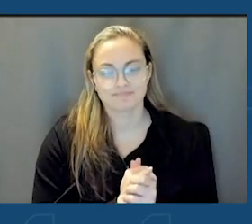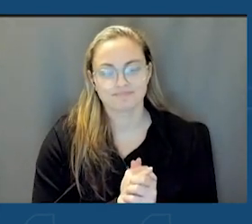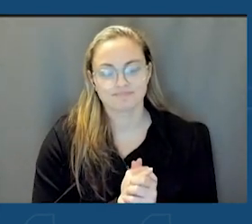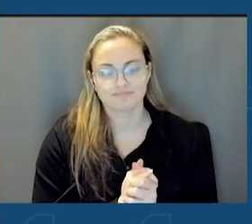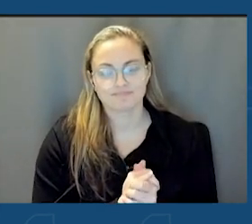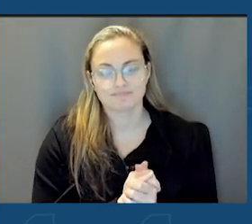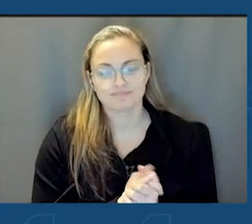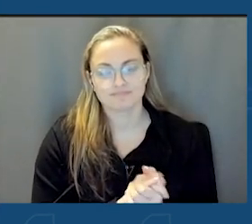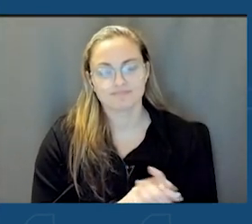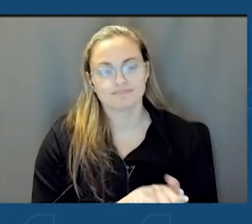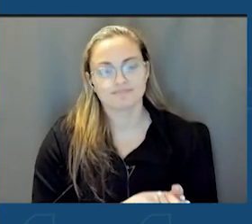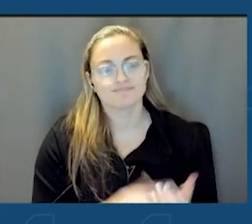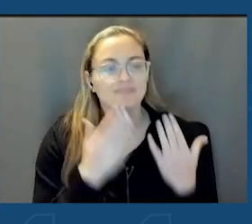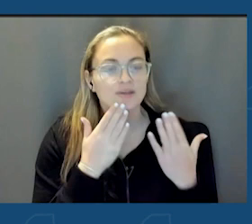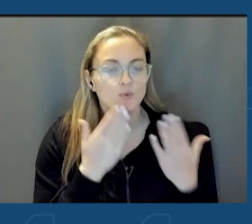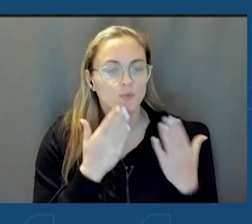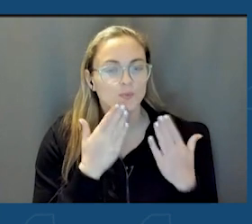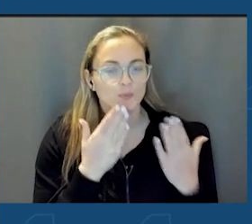Thank you.